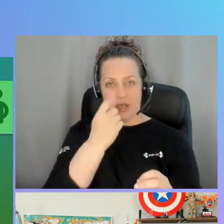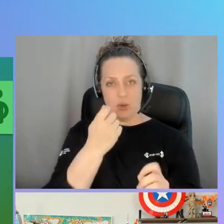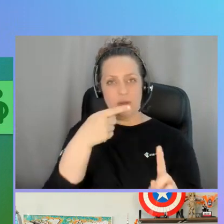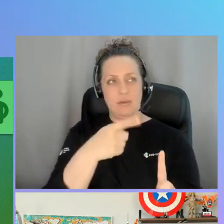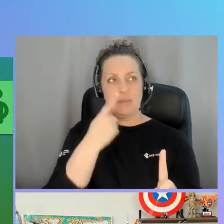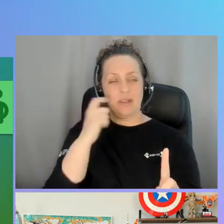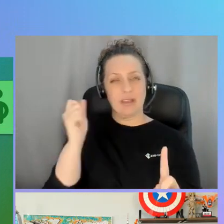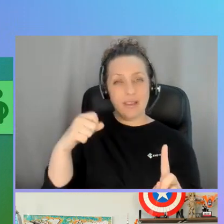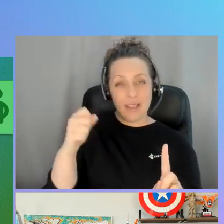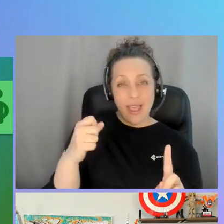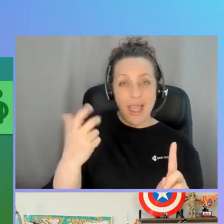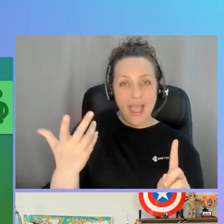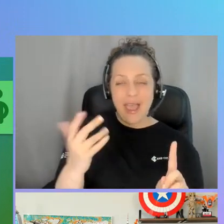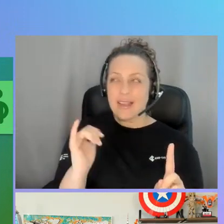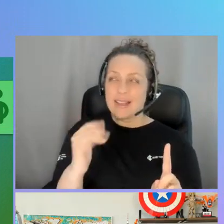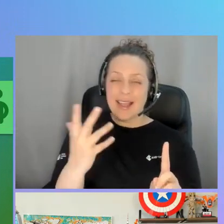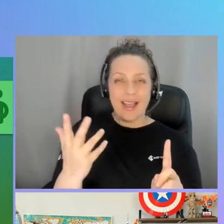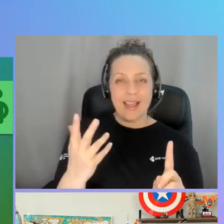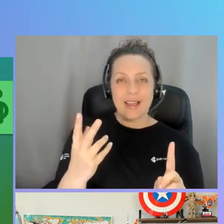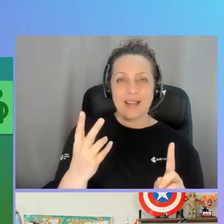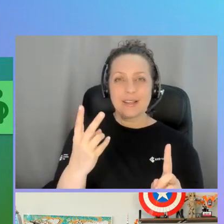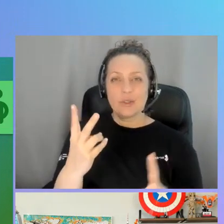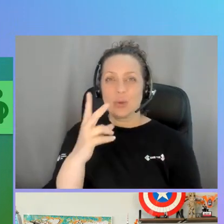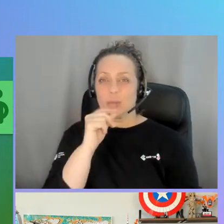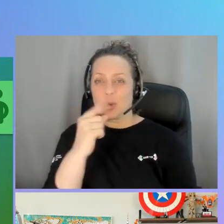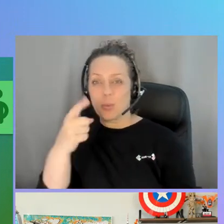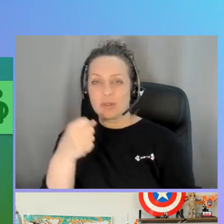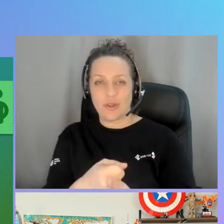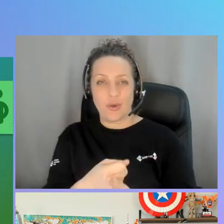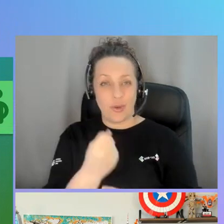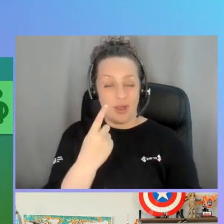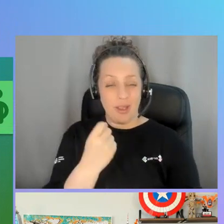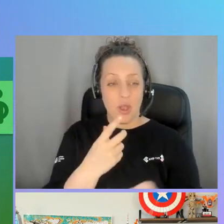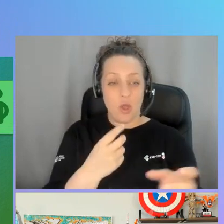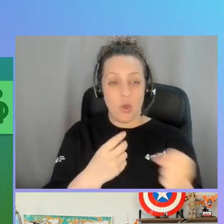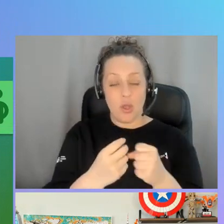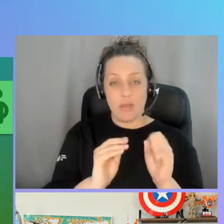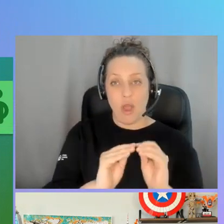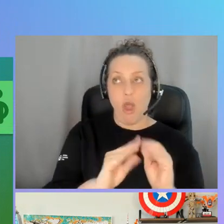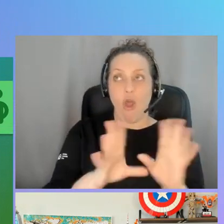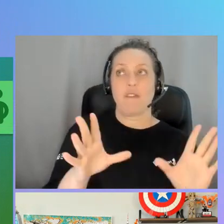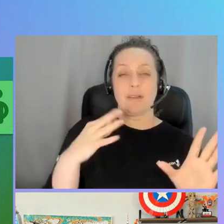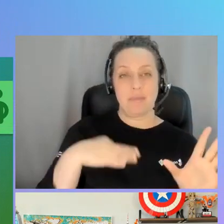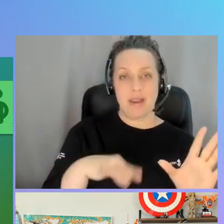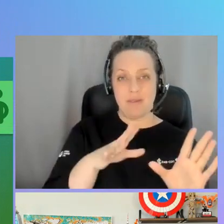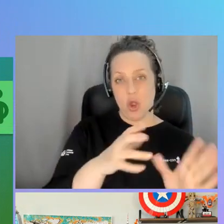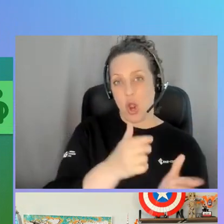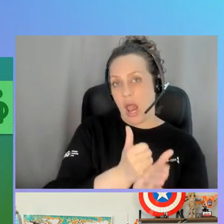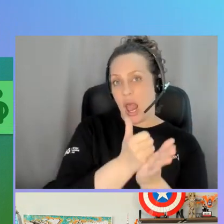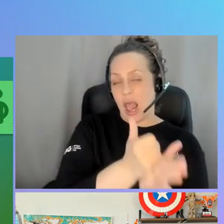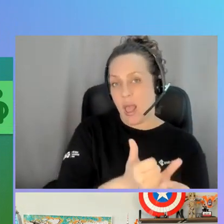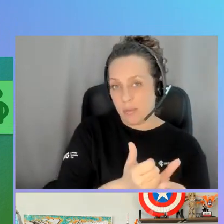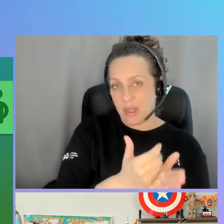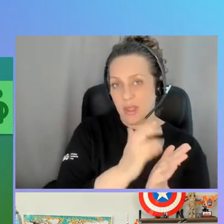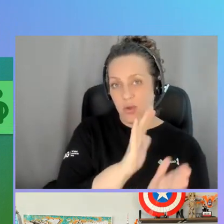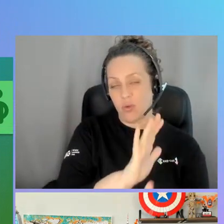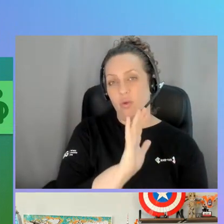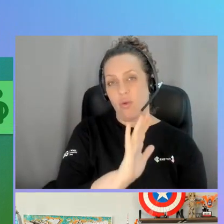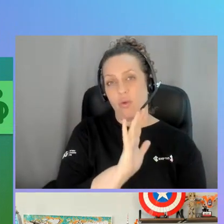because it's kind of a two birds, one stone. You get the obvious benefit of your helping